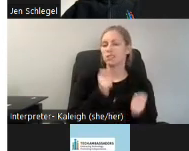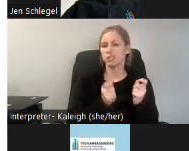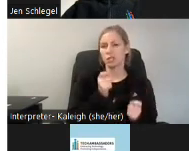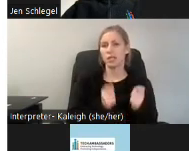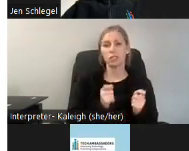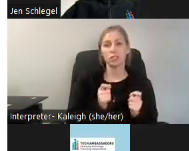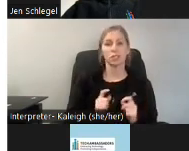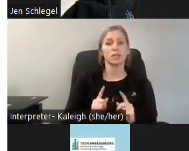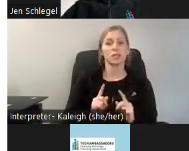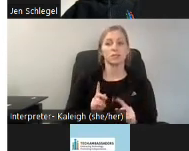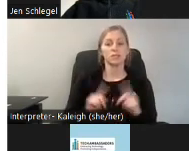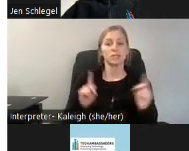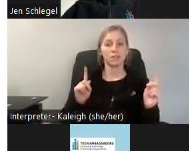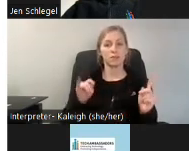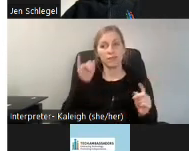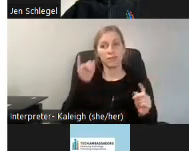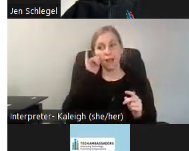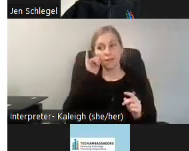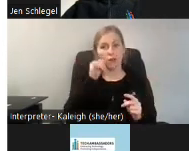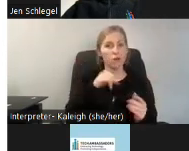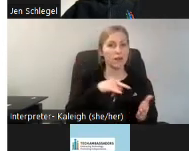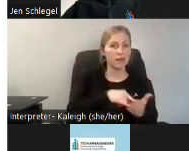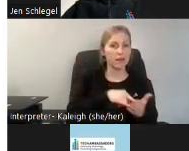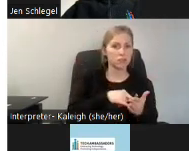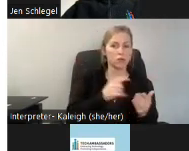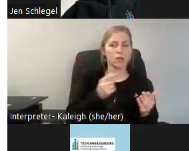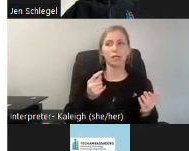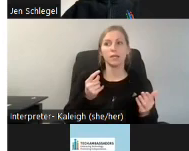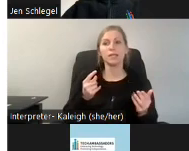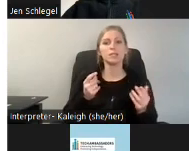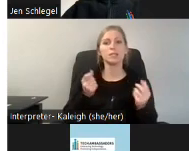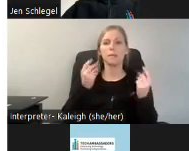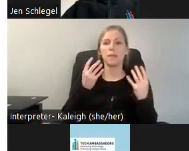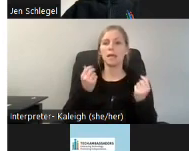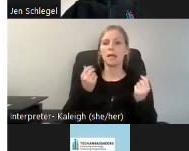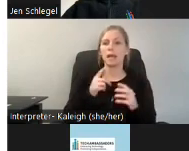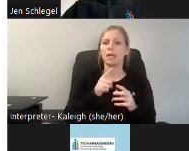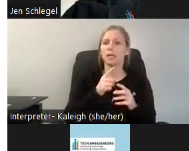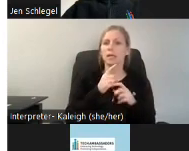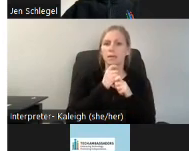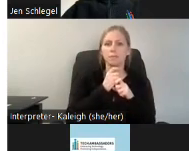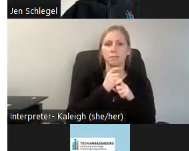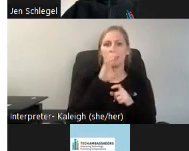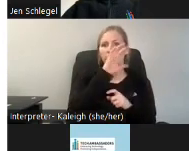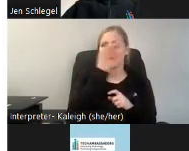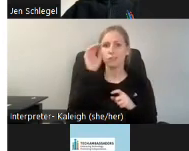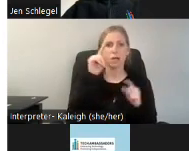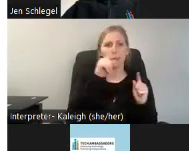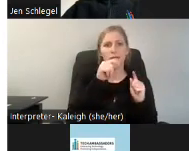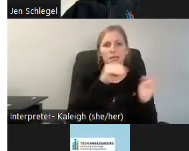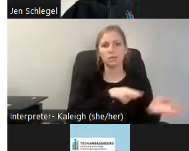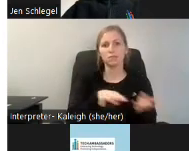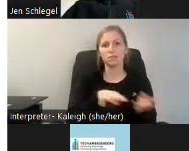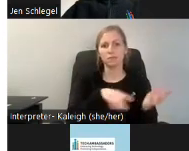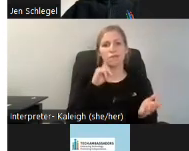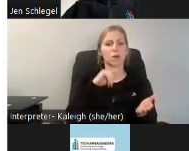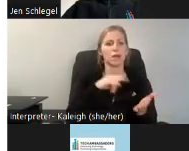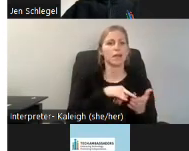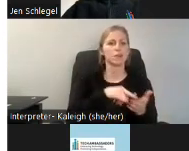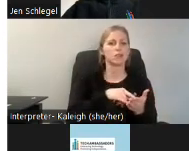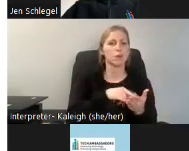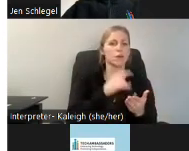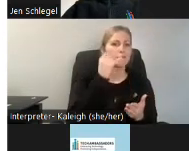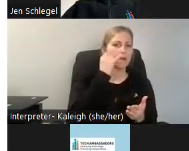Android phone and an iPhone is there could be many manufacturers of an Android phone. And so what you're going to see here may not happen